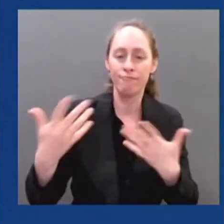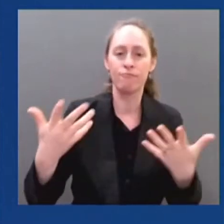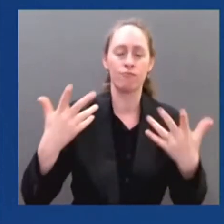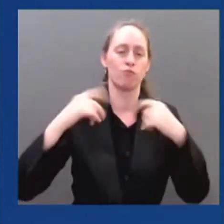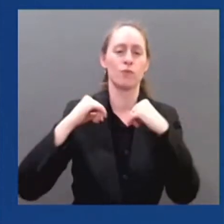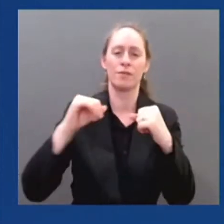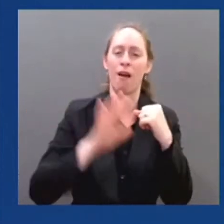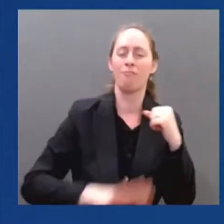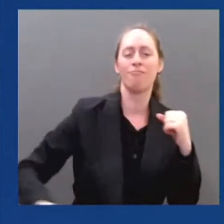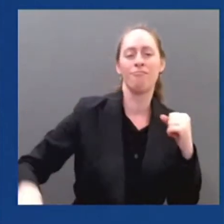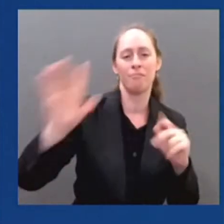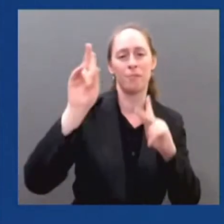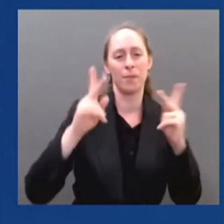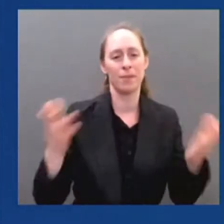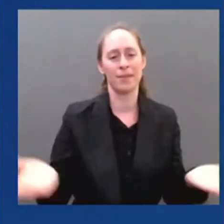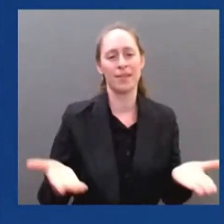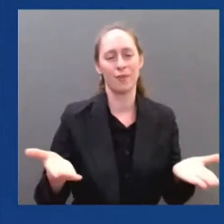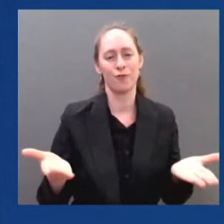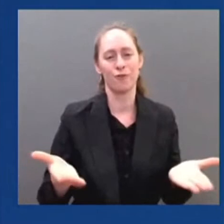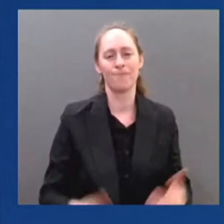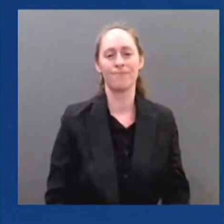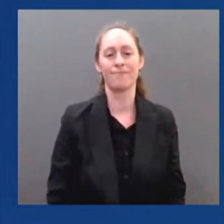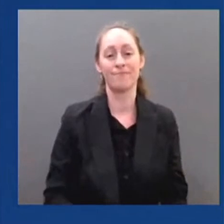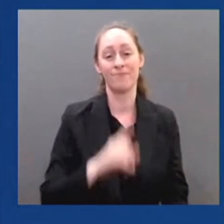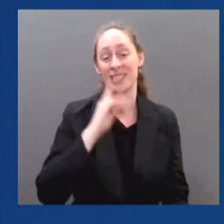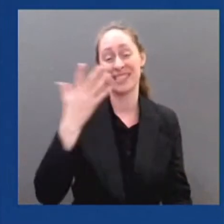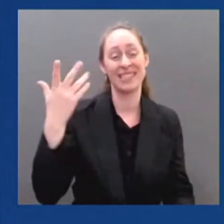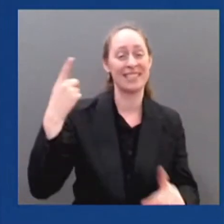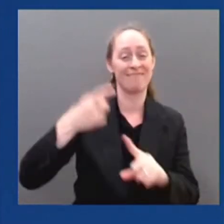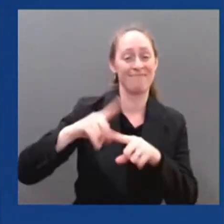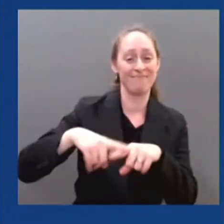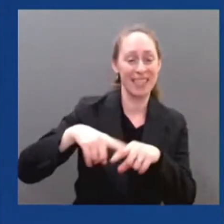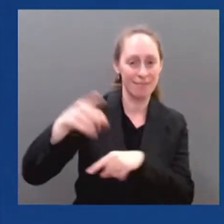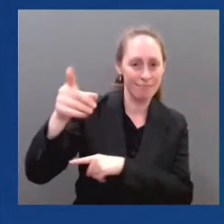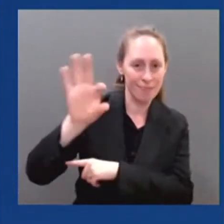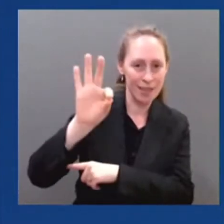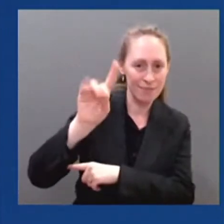week or so, we've got to make sure that that's available to every American.